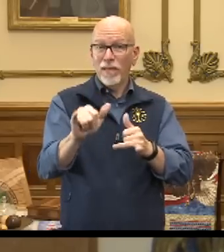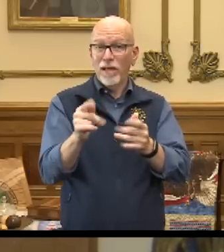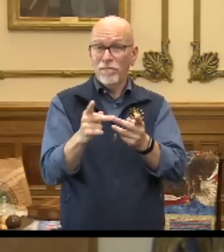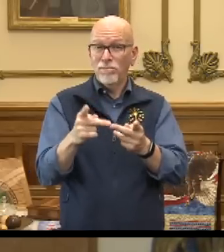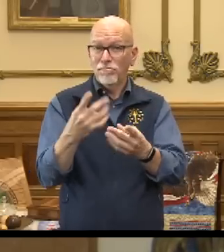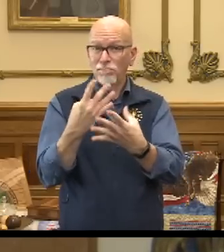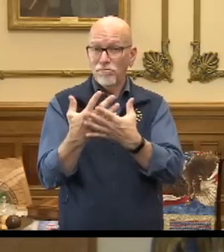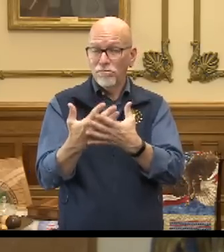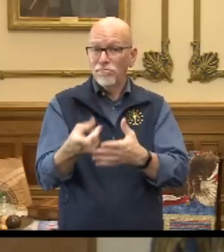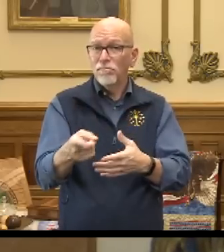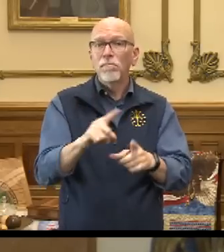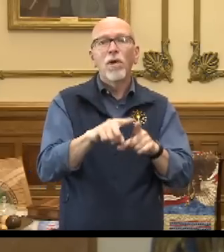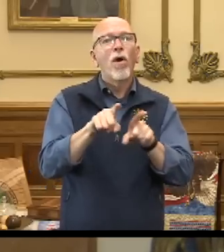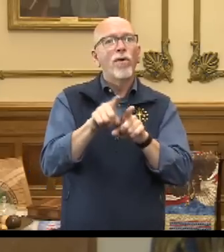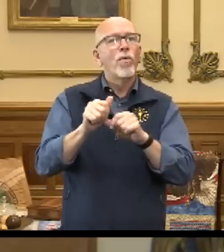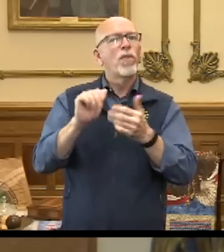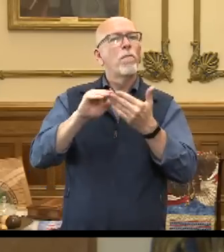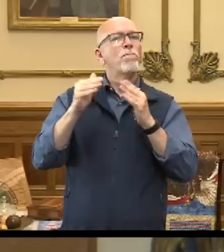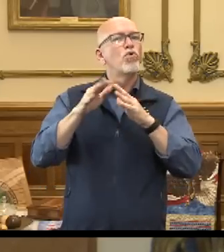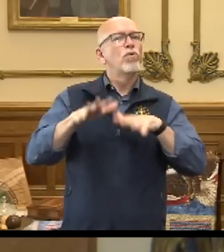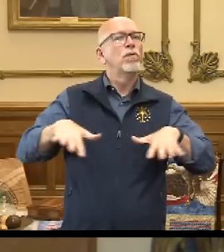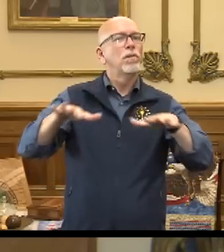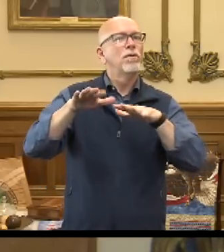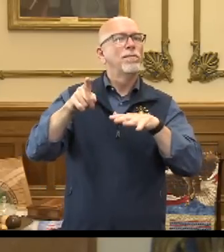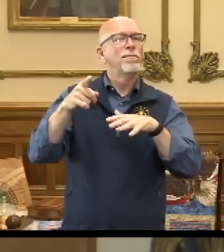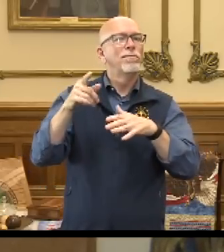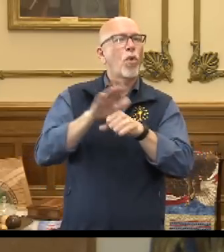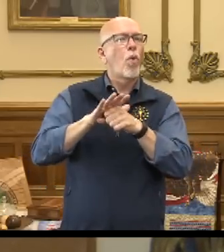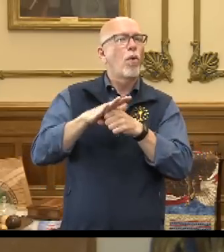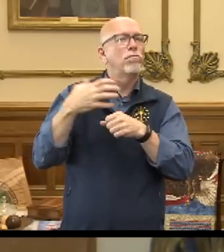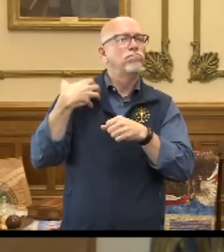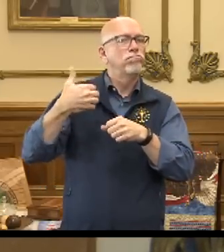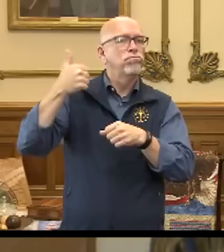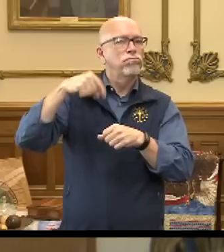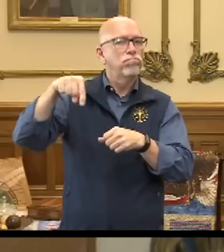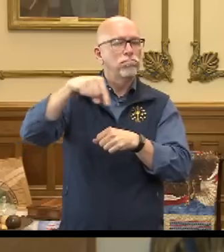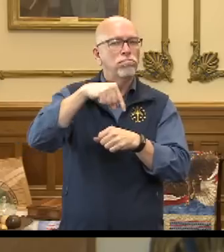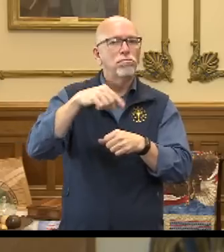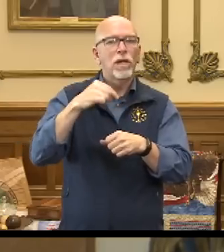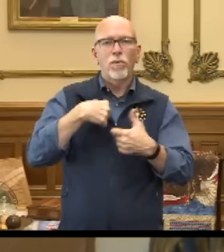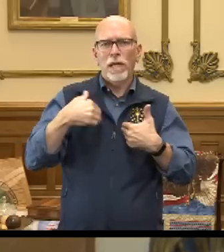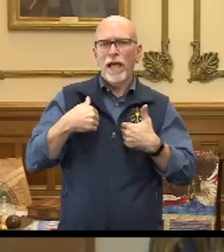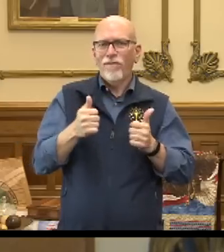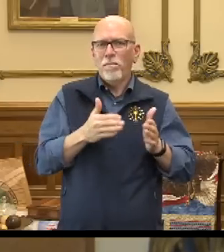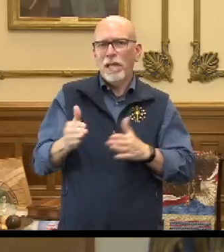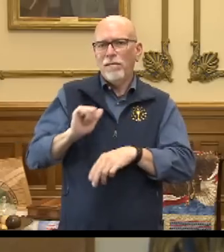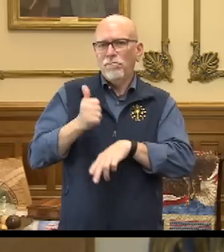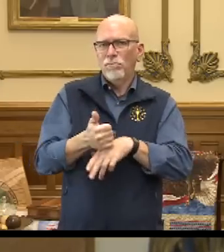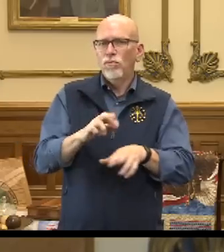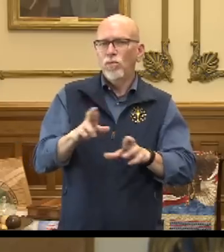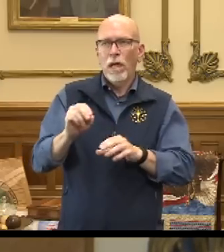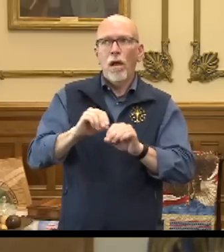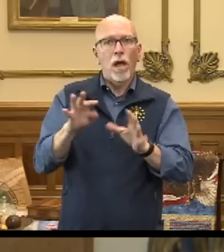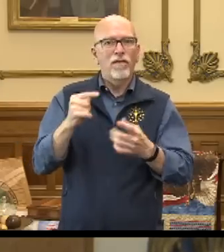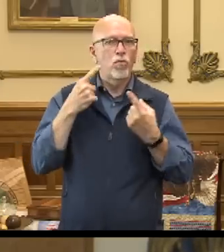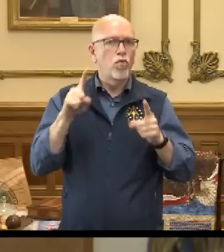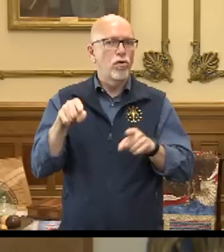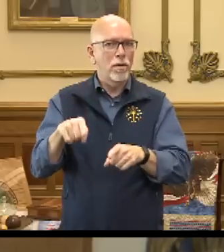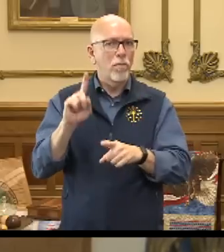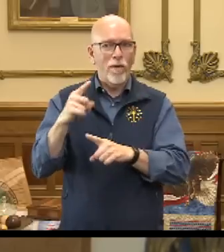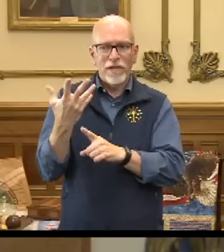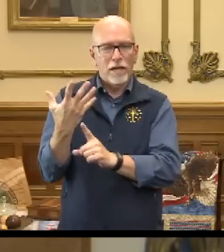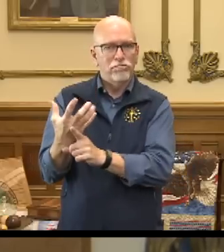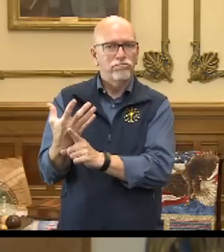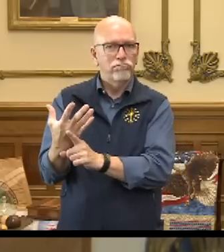facility, but with the community, local officials. And we have a good plan in place, and it's obvious that it's working so far. So